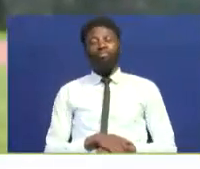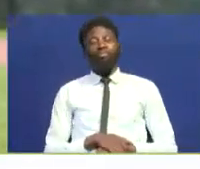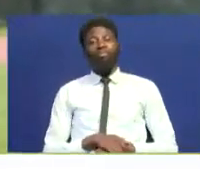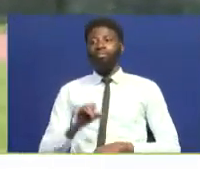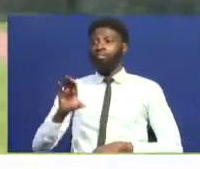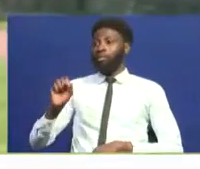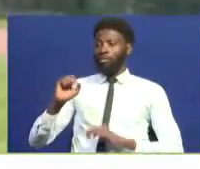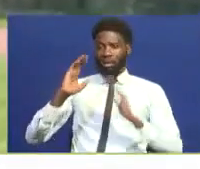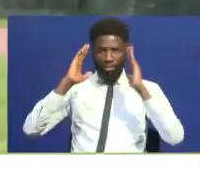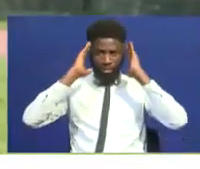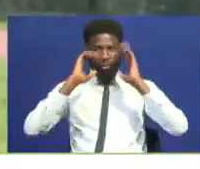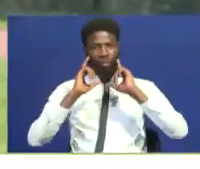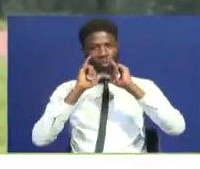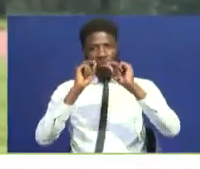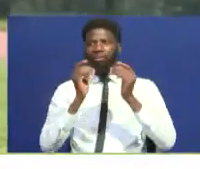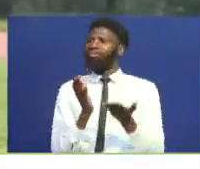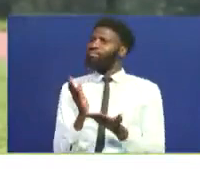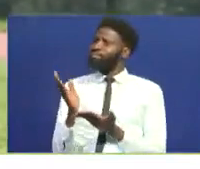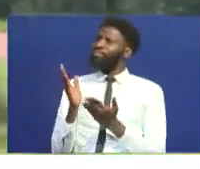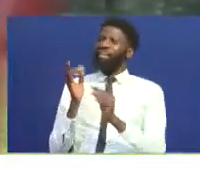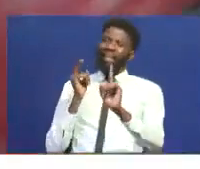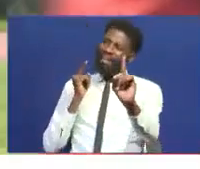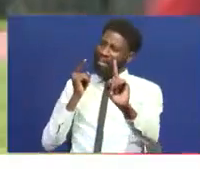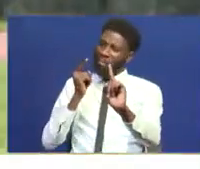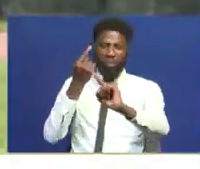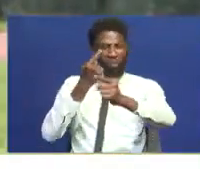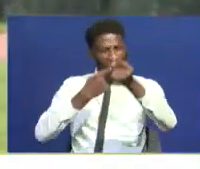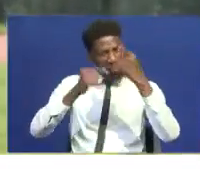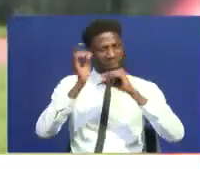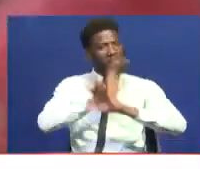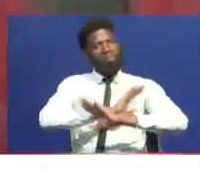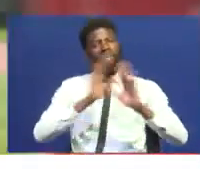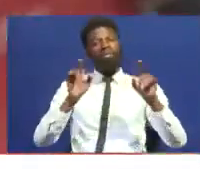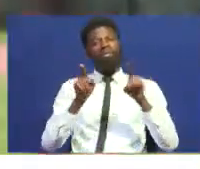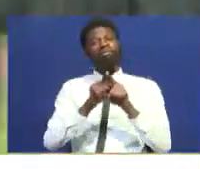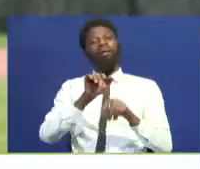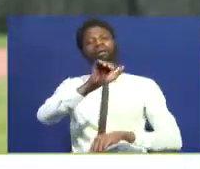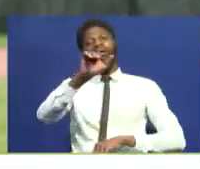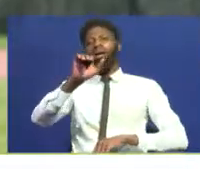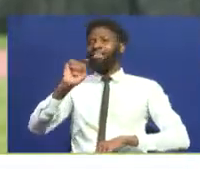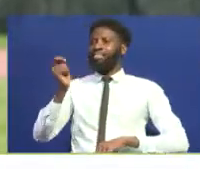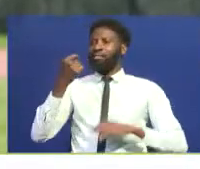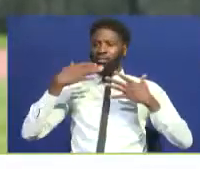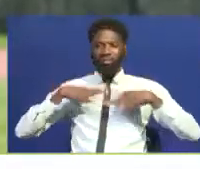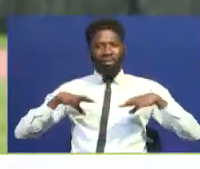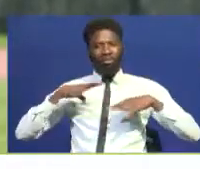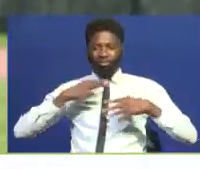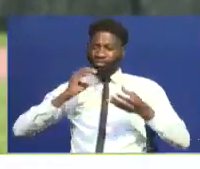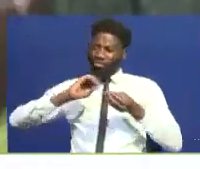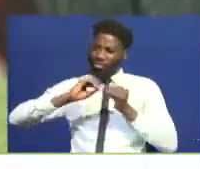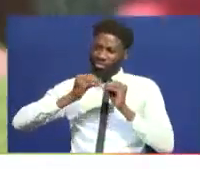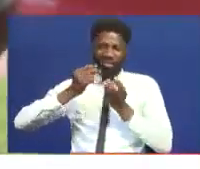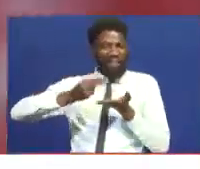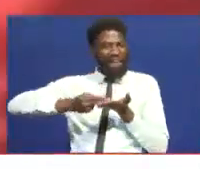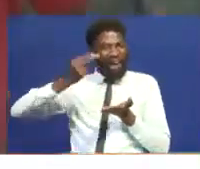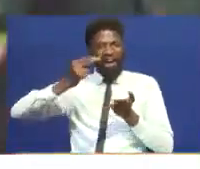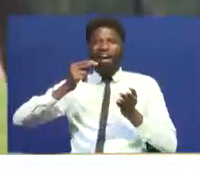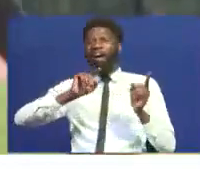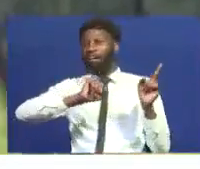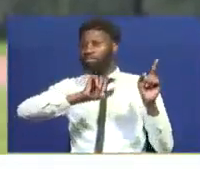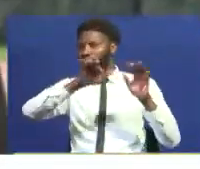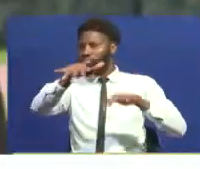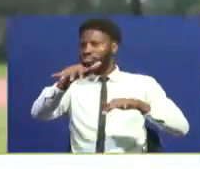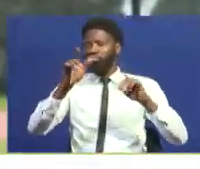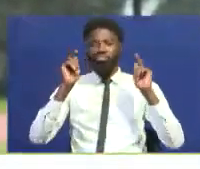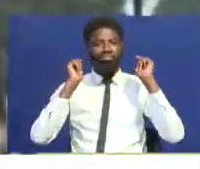girls to go for nothing short of victory, urging Kenyans fans to turn out in large numbers to cheer the youngsters. Following a